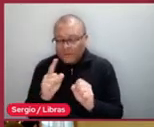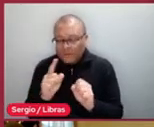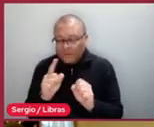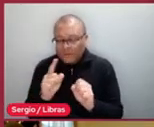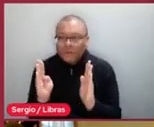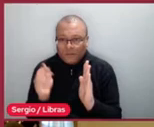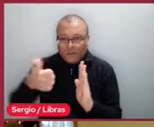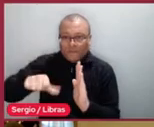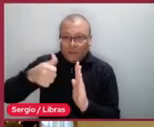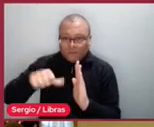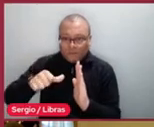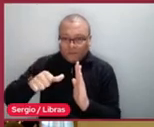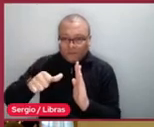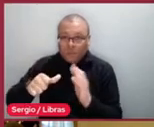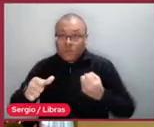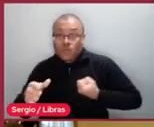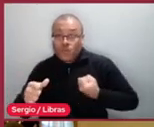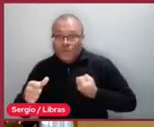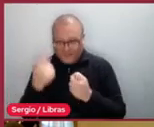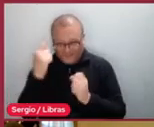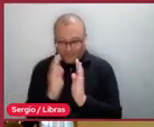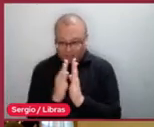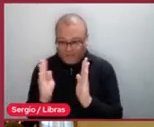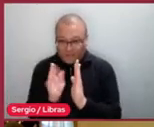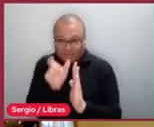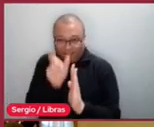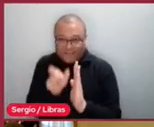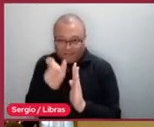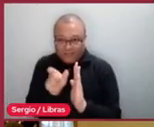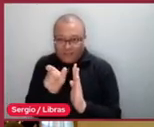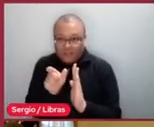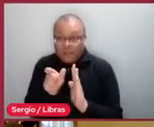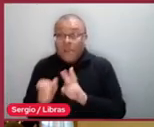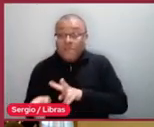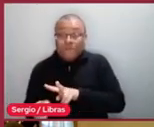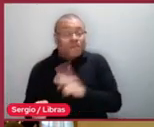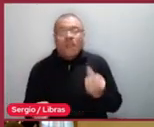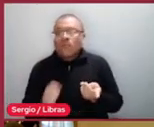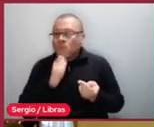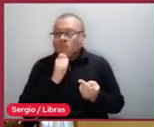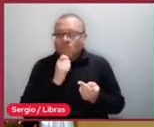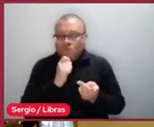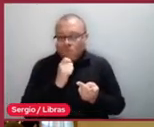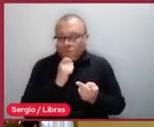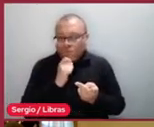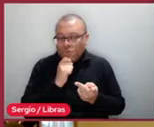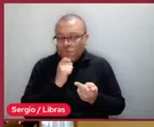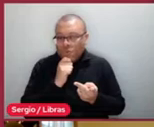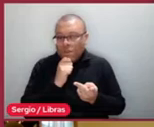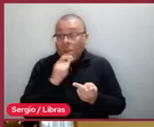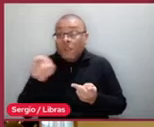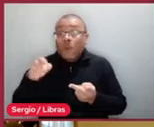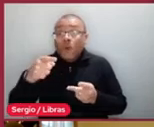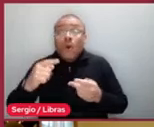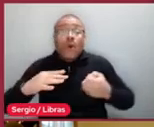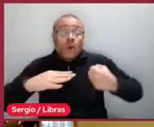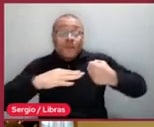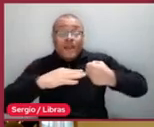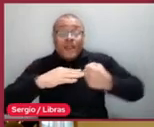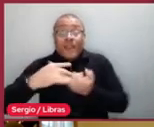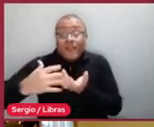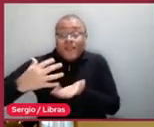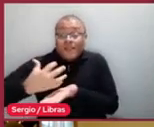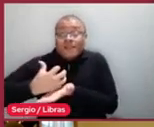to validate if it's a number. But will not convert for you. So when we save data, in this case, when